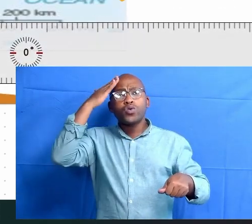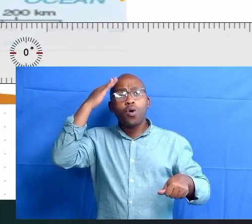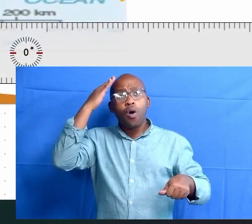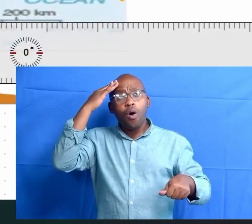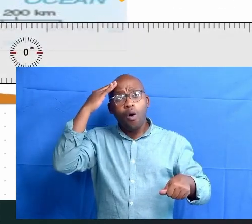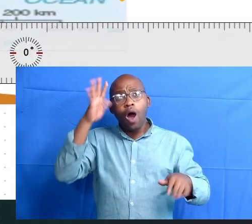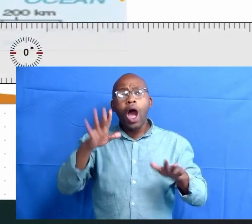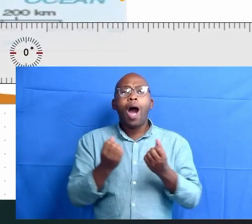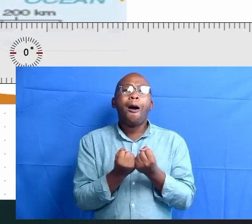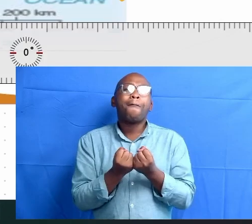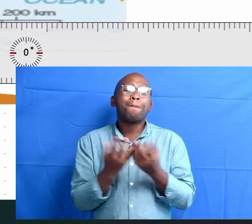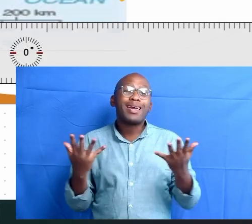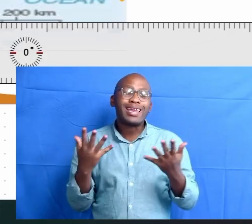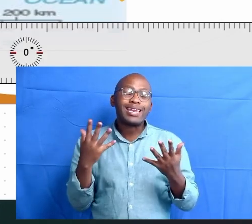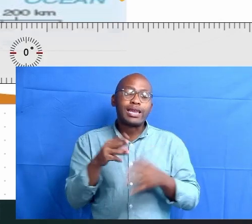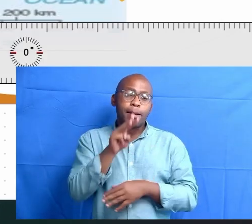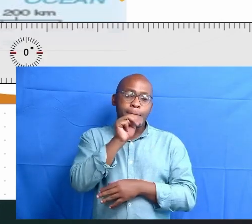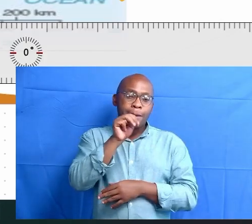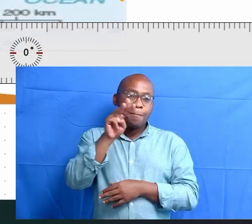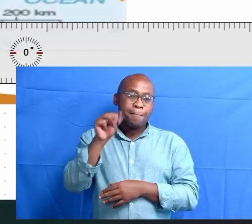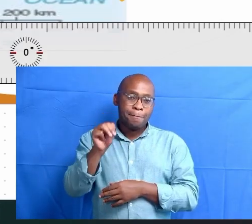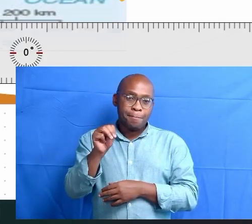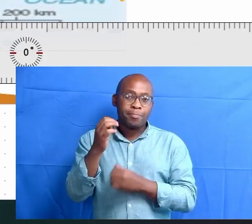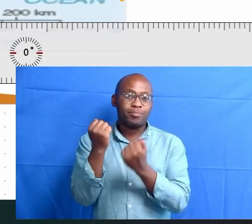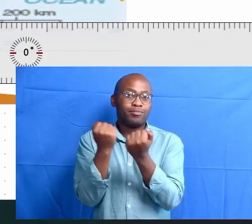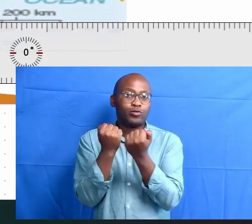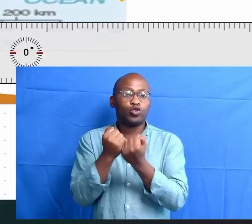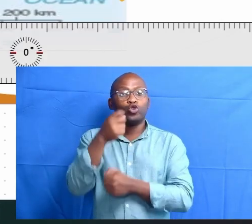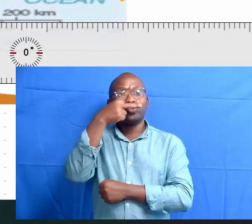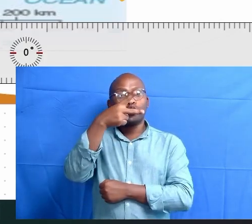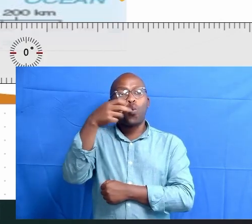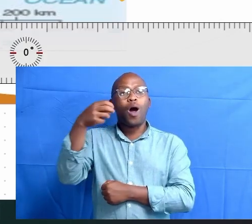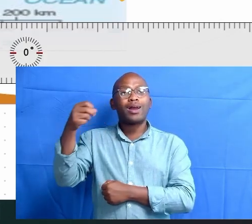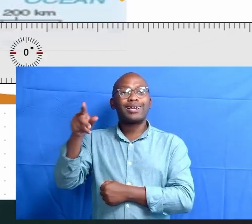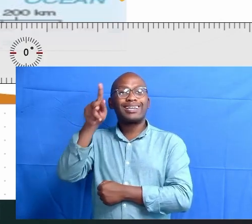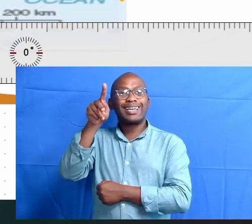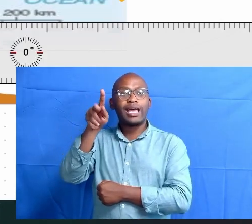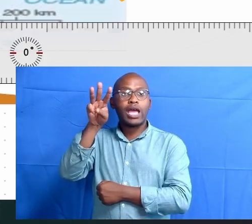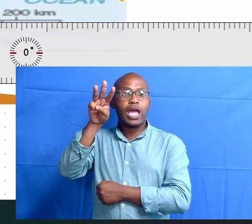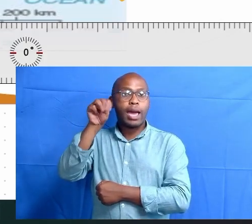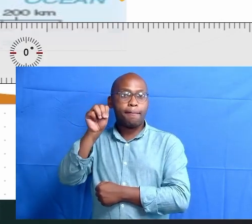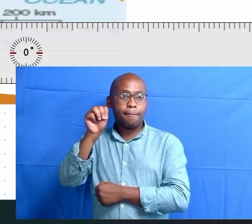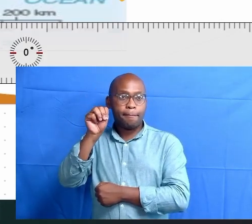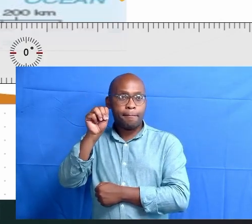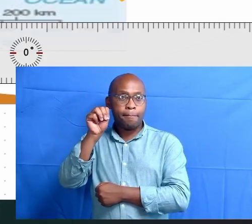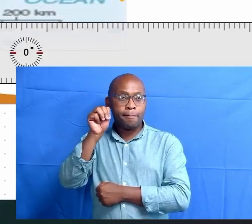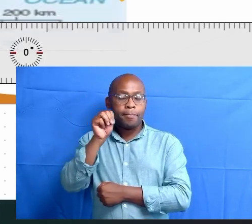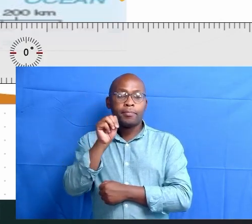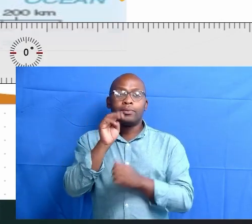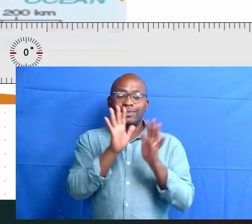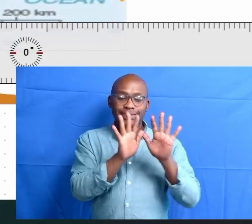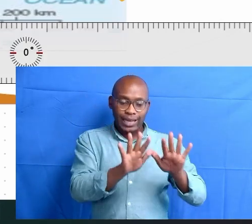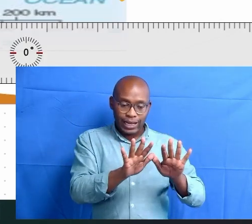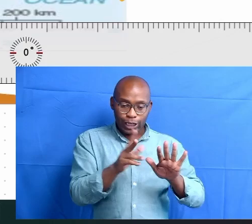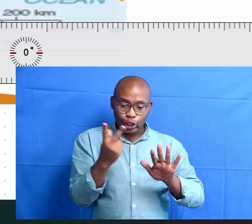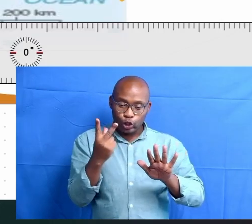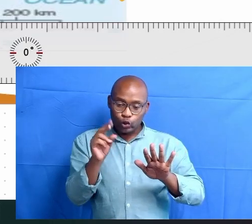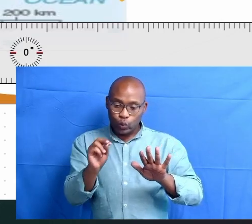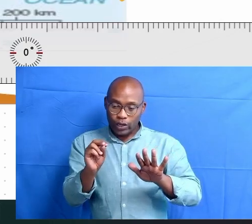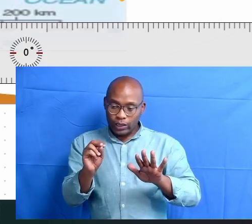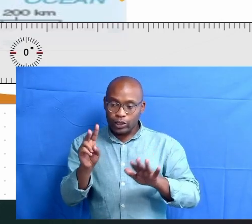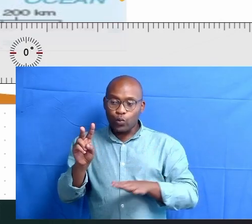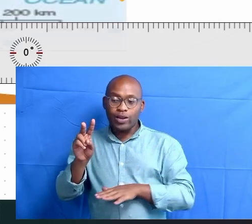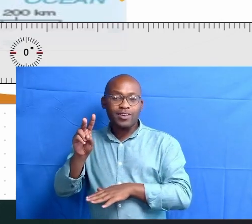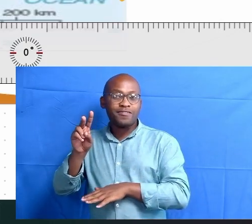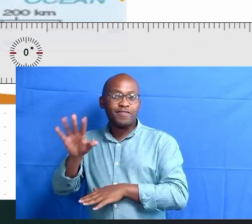many millimeters is equals to 200 kilometers. Now it's 10, 20, and I can